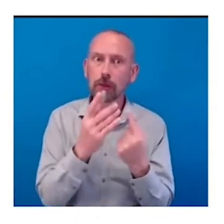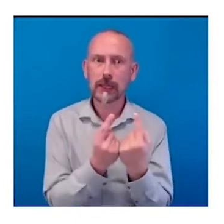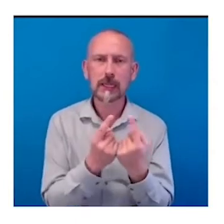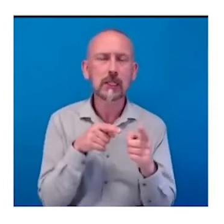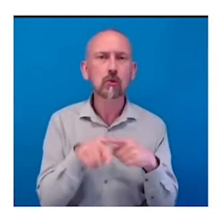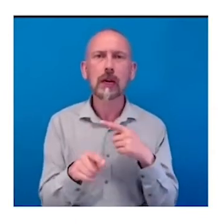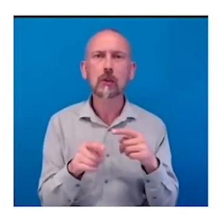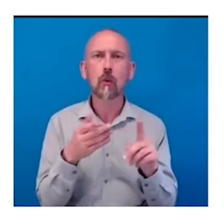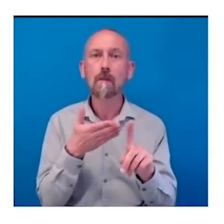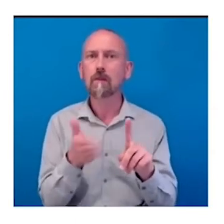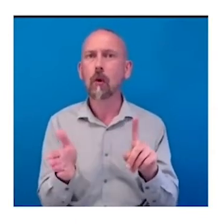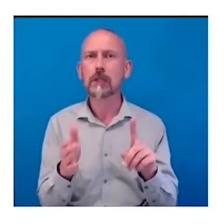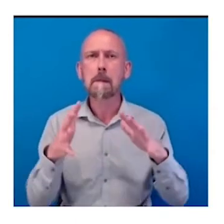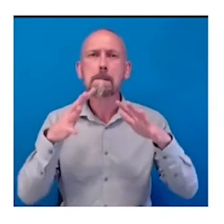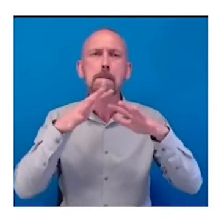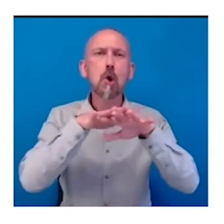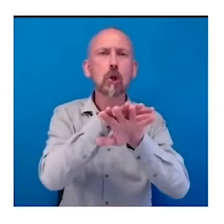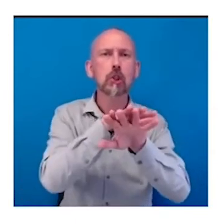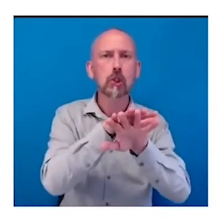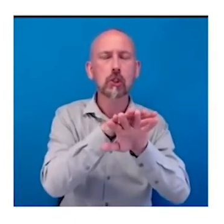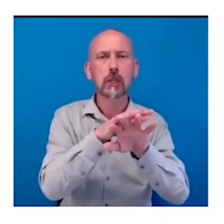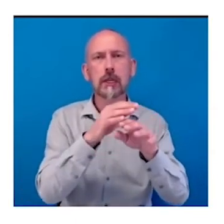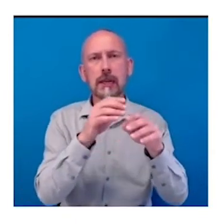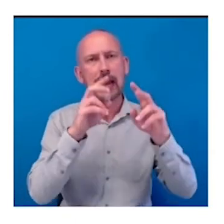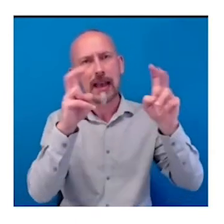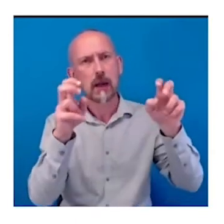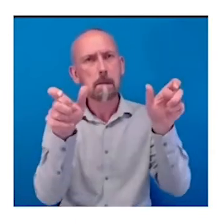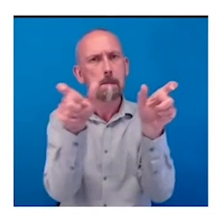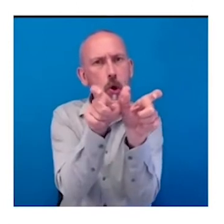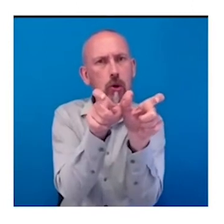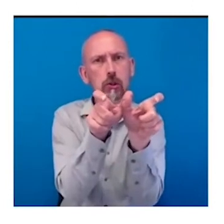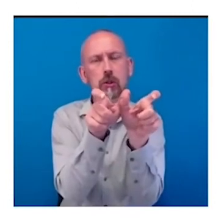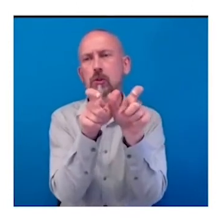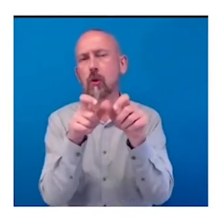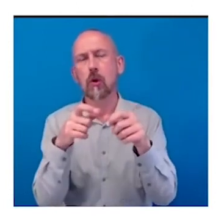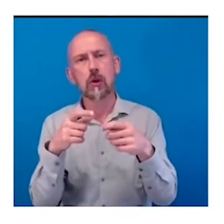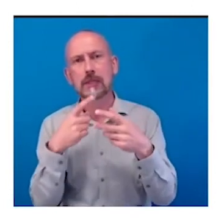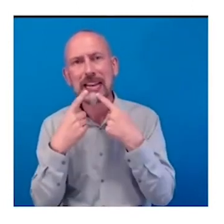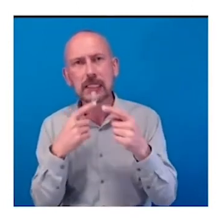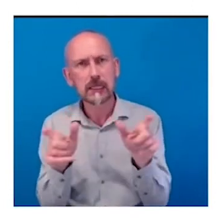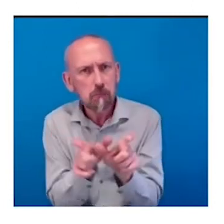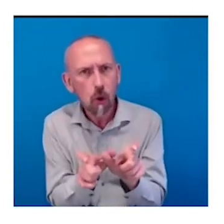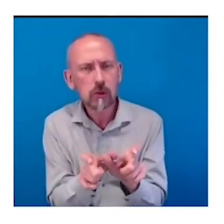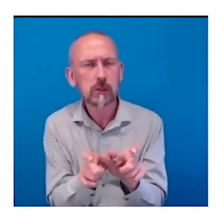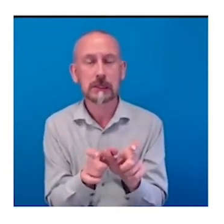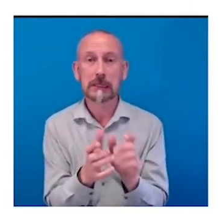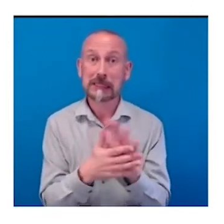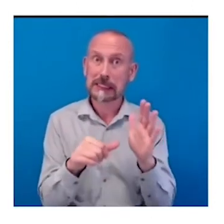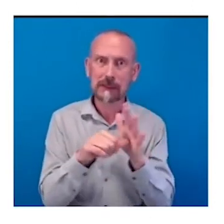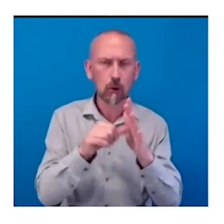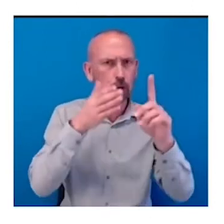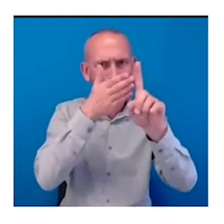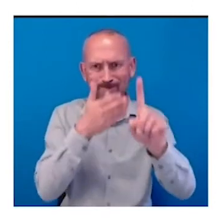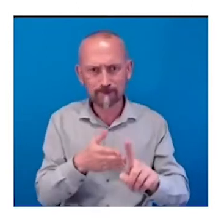header cells. It causes navigation problems and it's very hard to work out what row matches what column header,